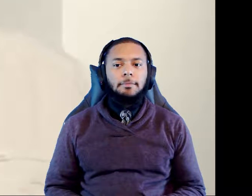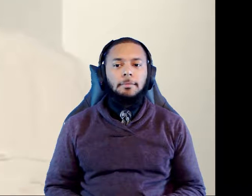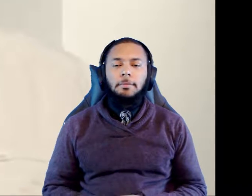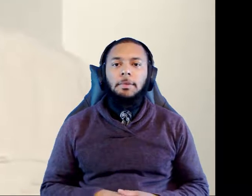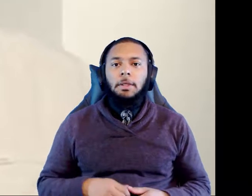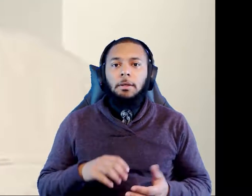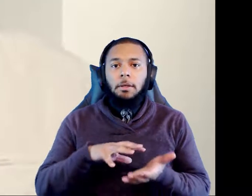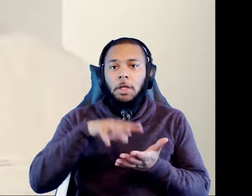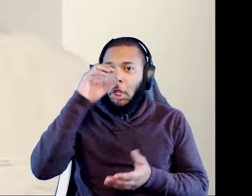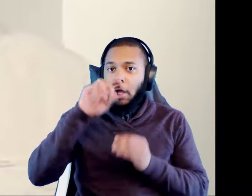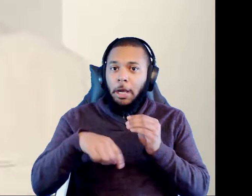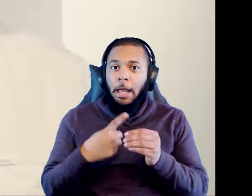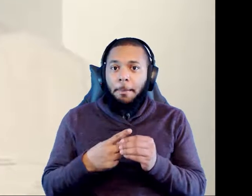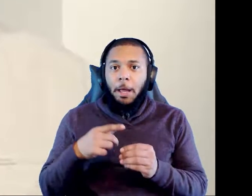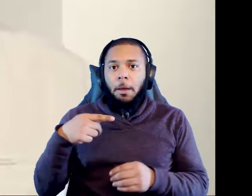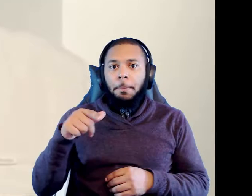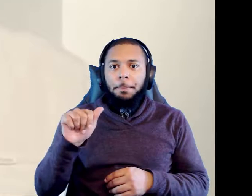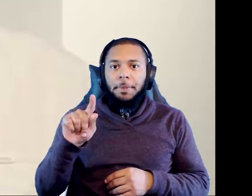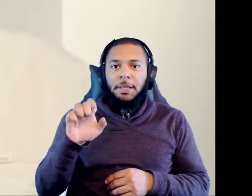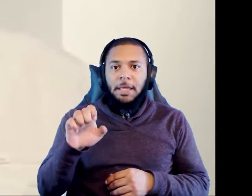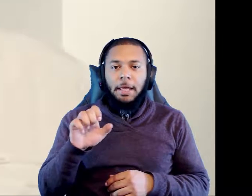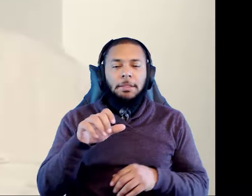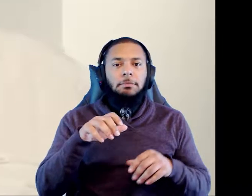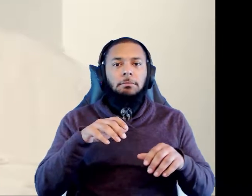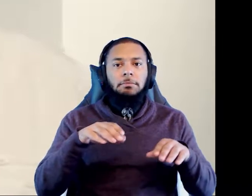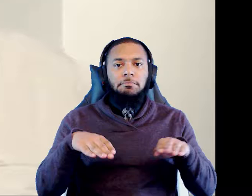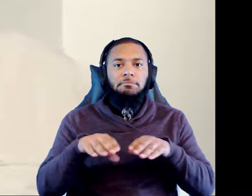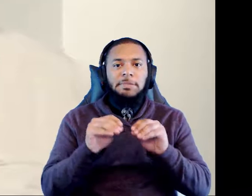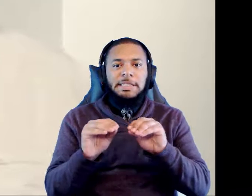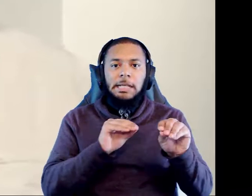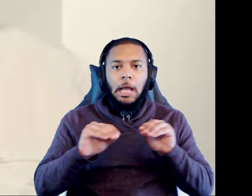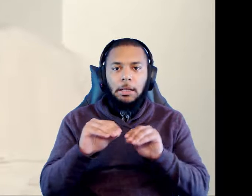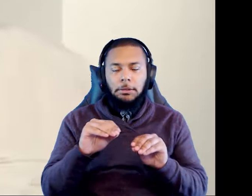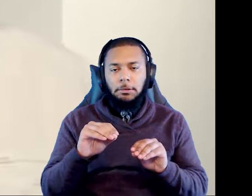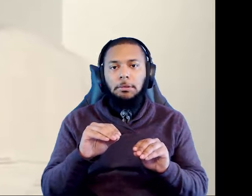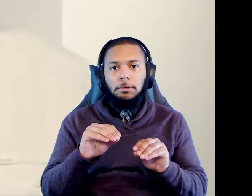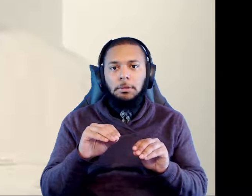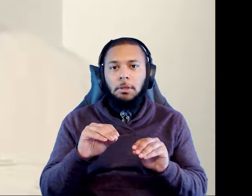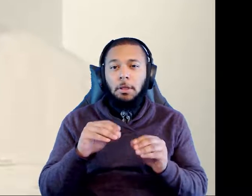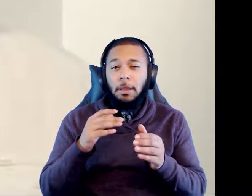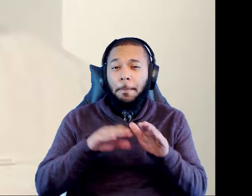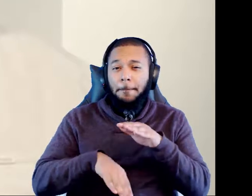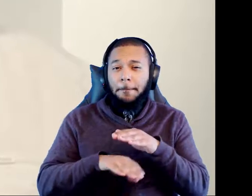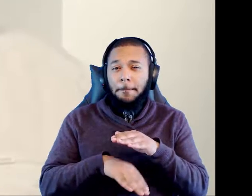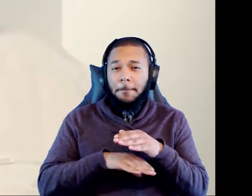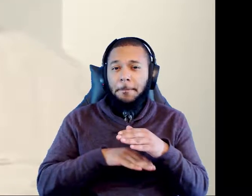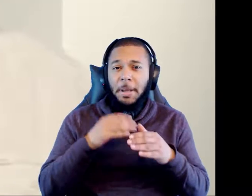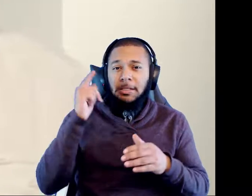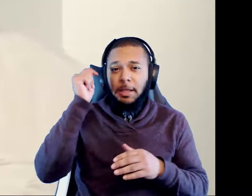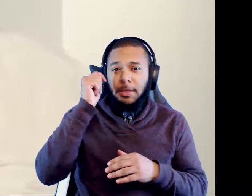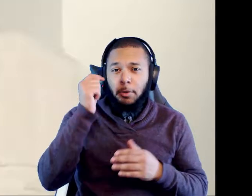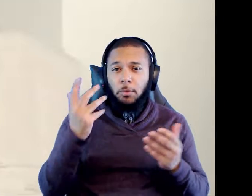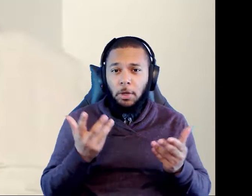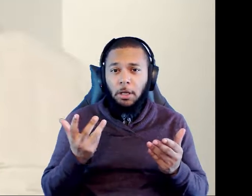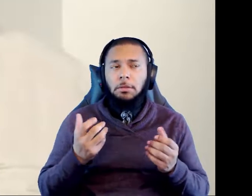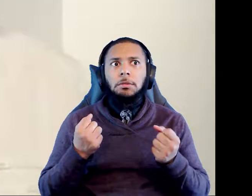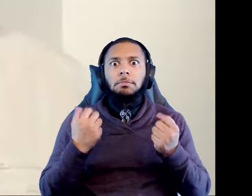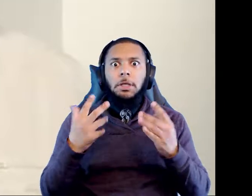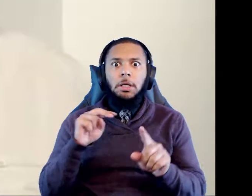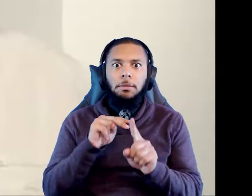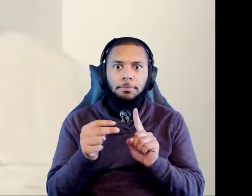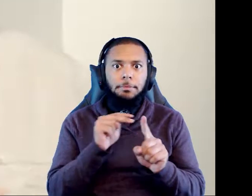In speaking about plate tectonics, we look at basic plate tectonic theory. There are several ways that we can look at plate